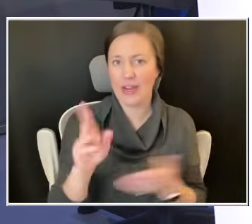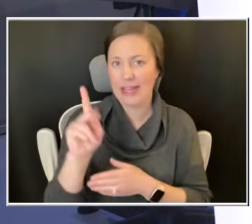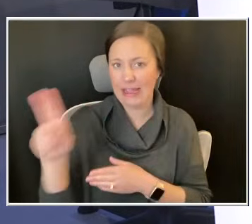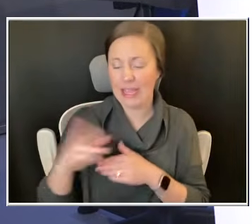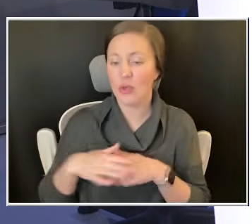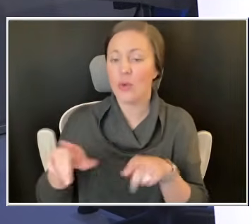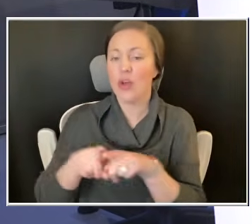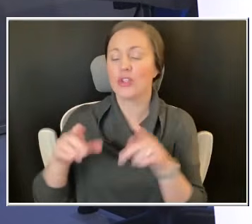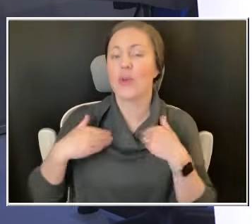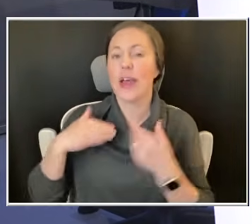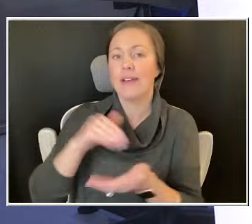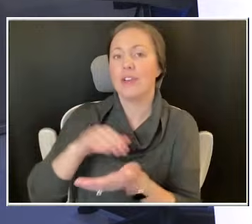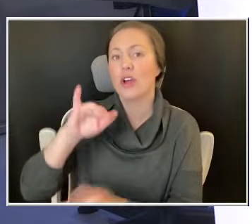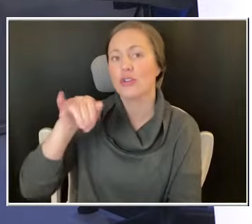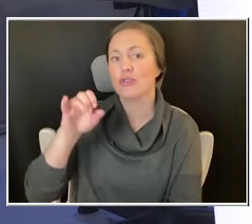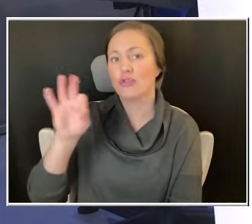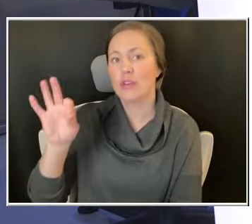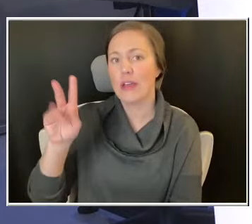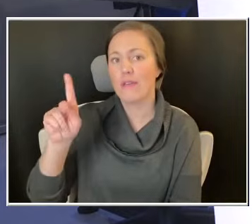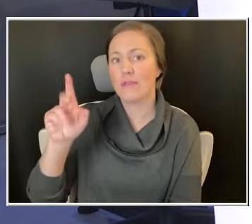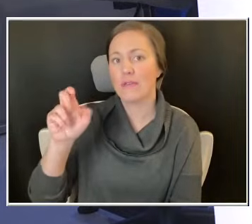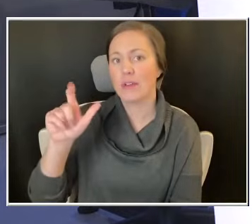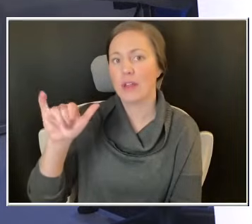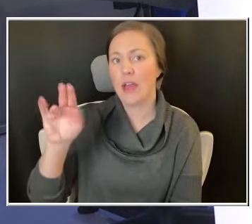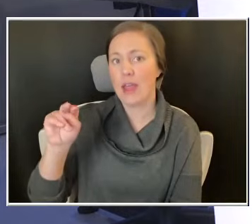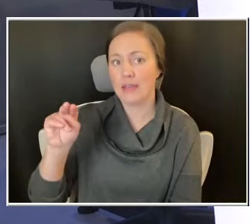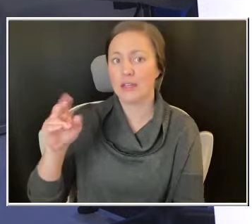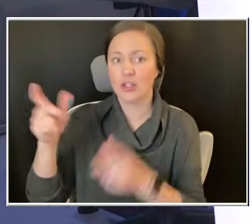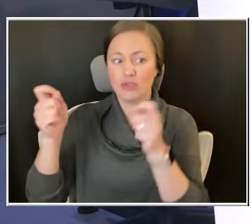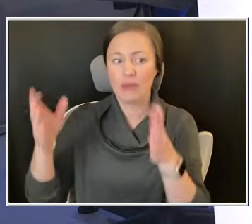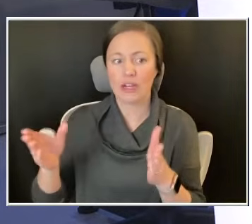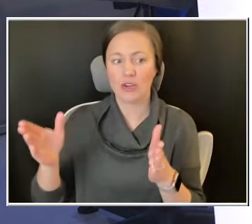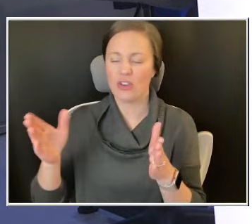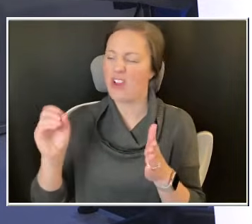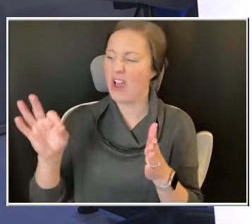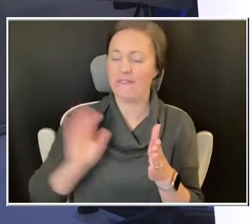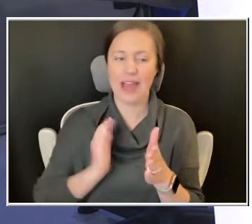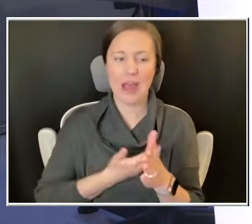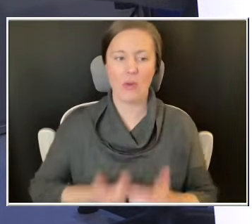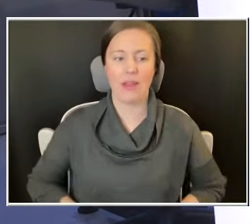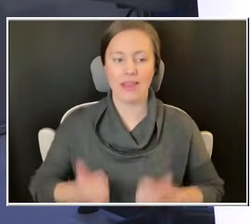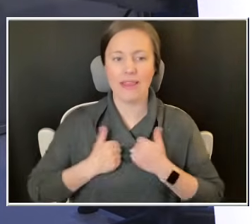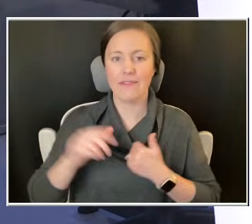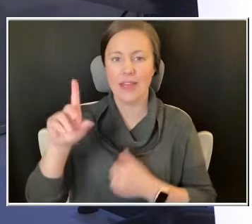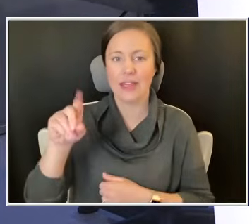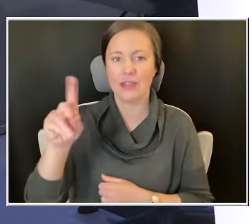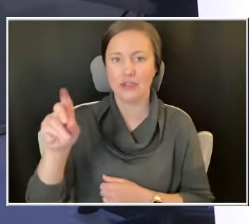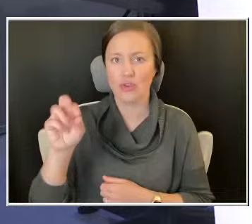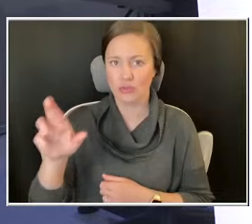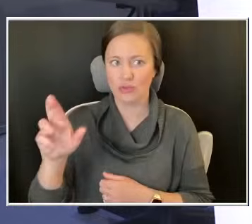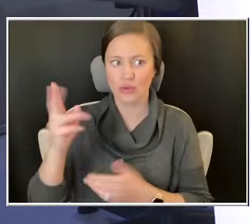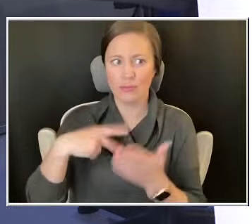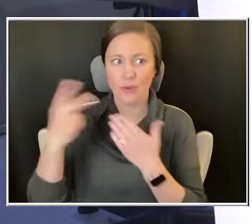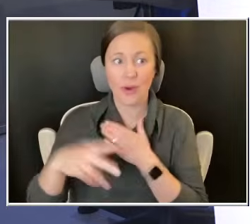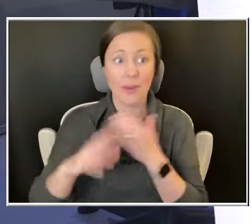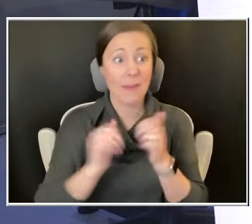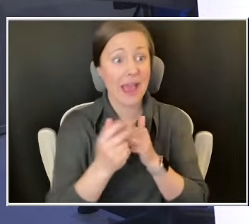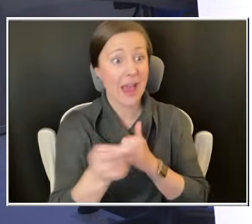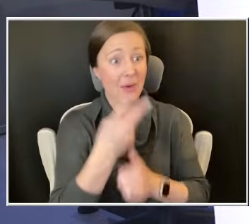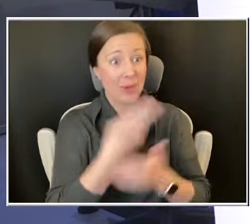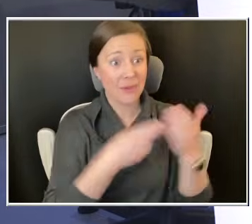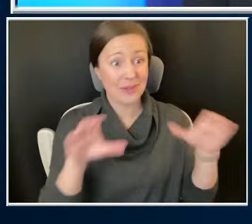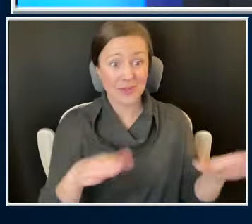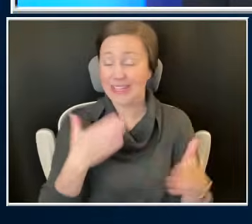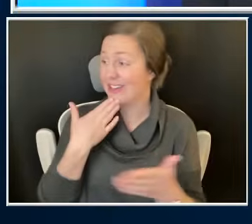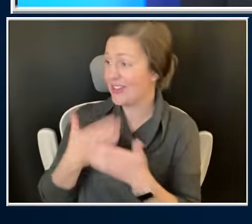Klein, director of our Living Donor Program, also a nephrologist. How are you both doing? Good. Good. Good to see you both. Also, we're